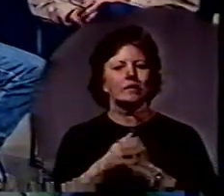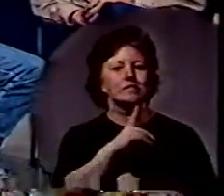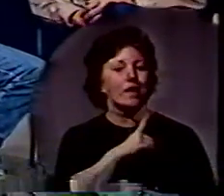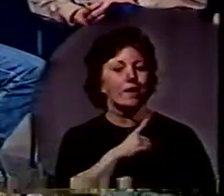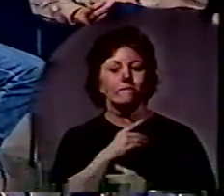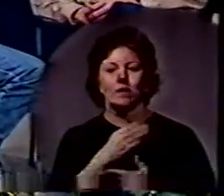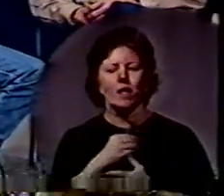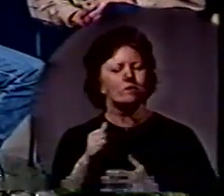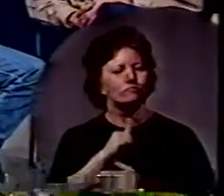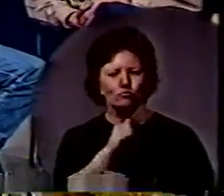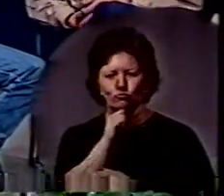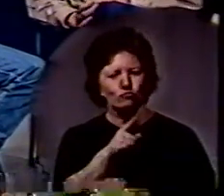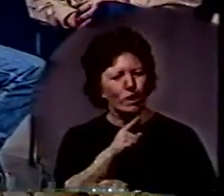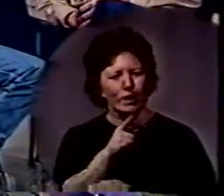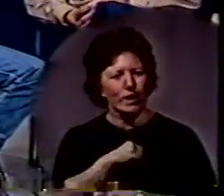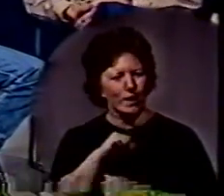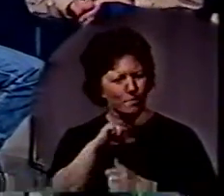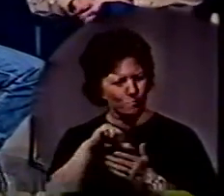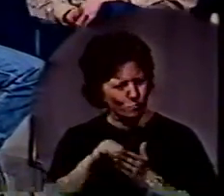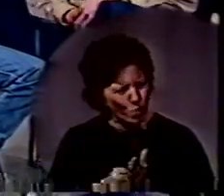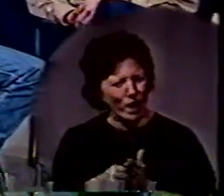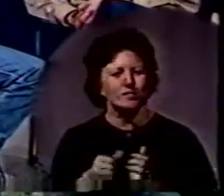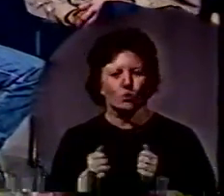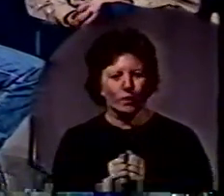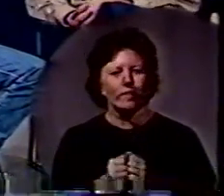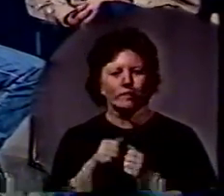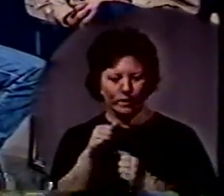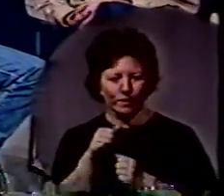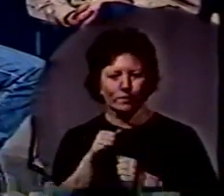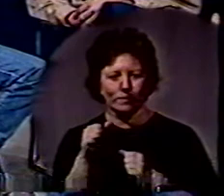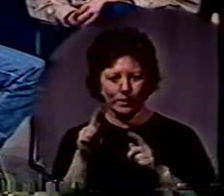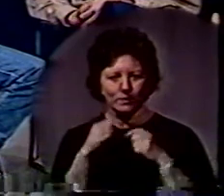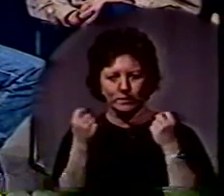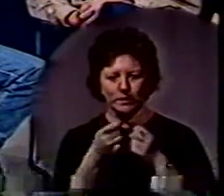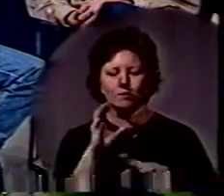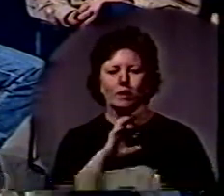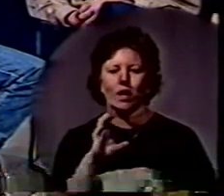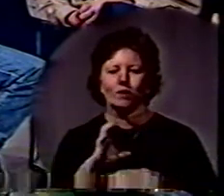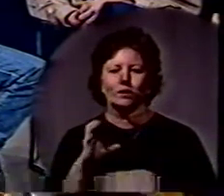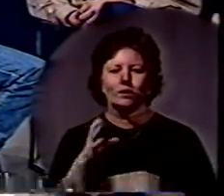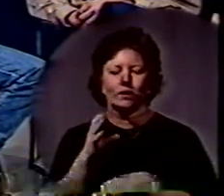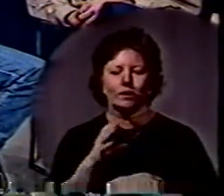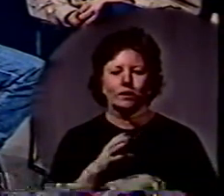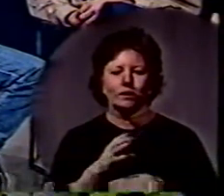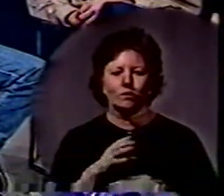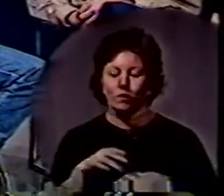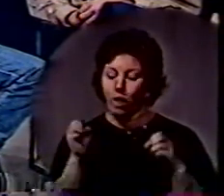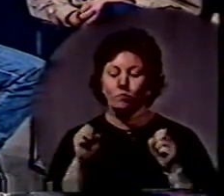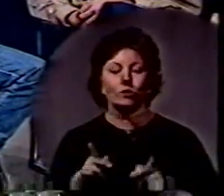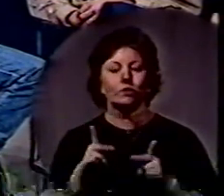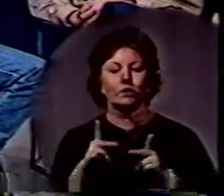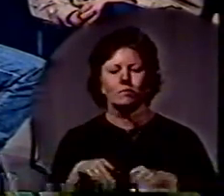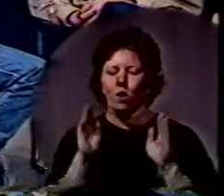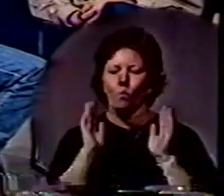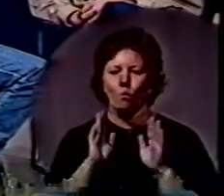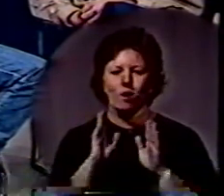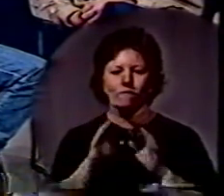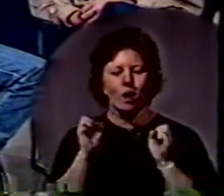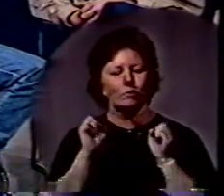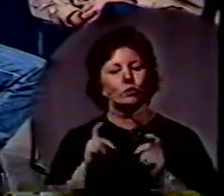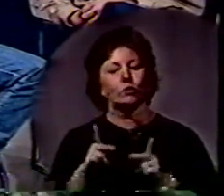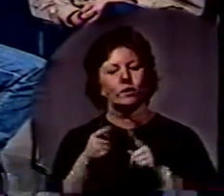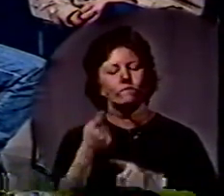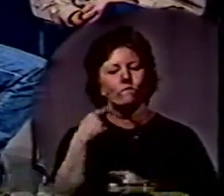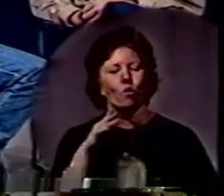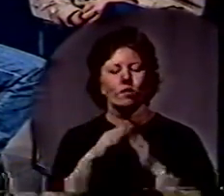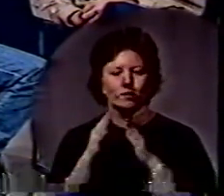really impressed with Team Colorado. I think that if given a chance, they can be an incredible organization for the community.